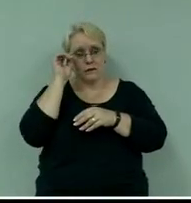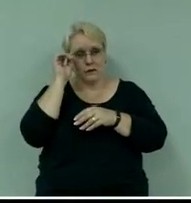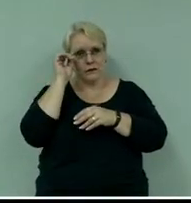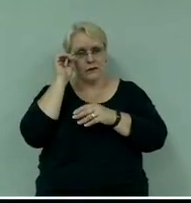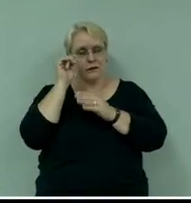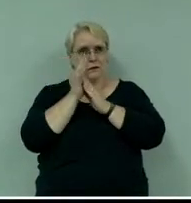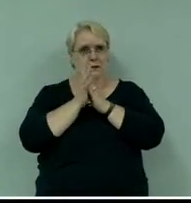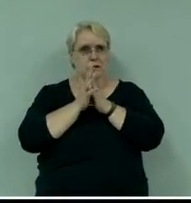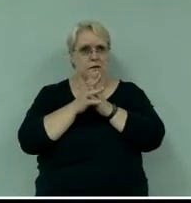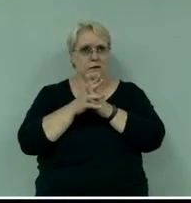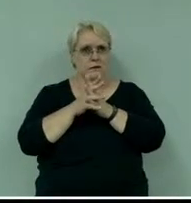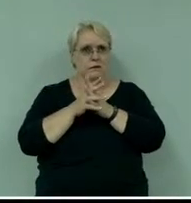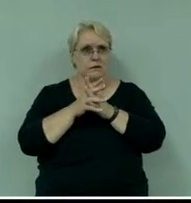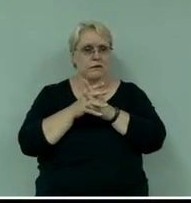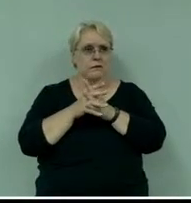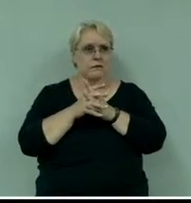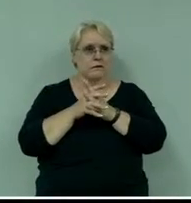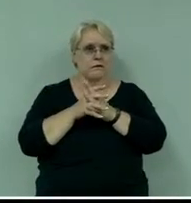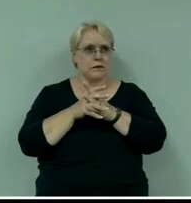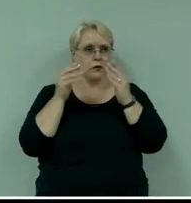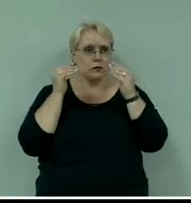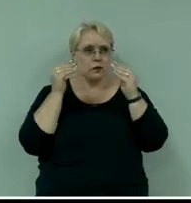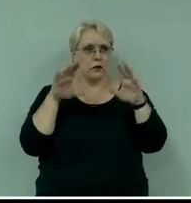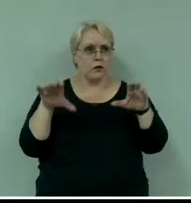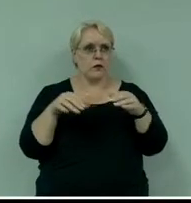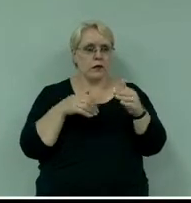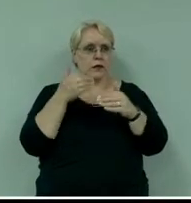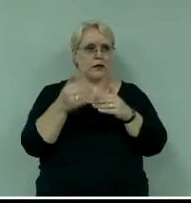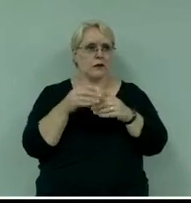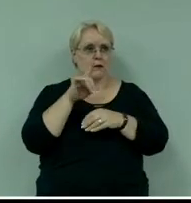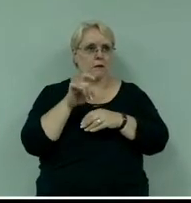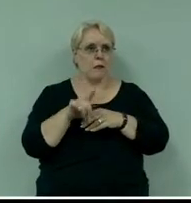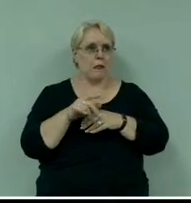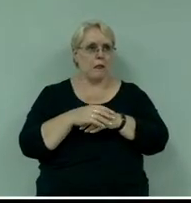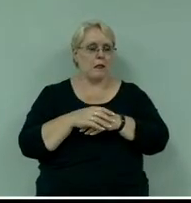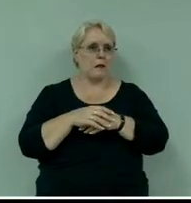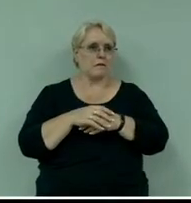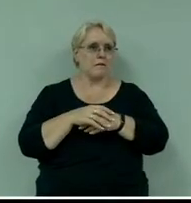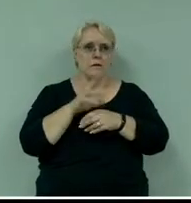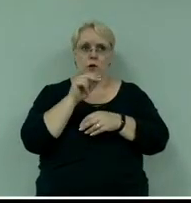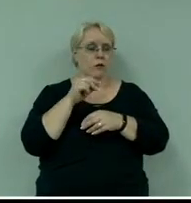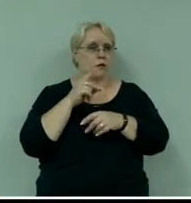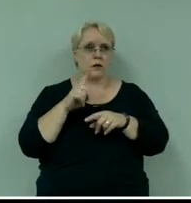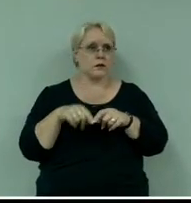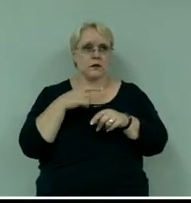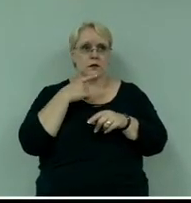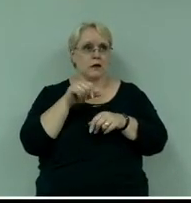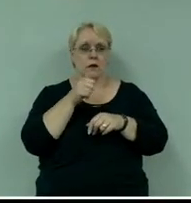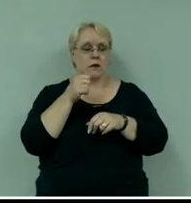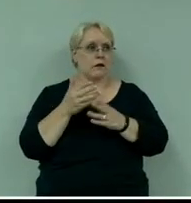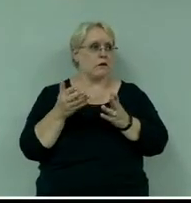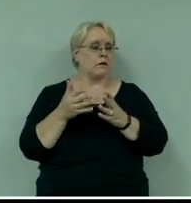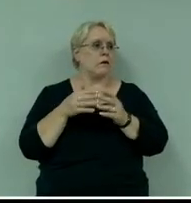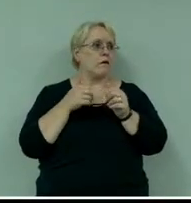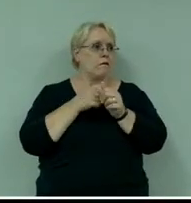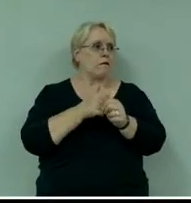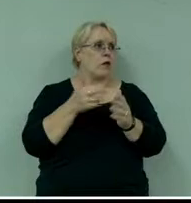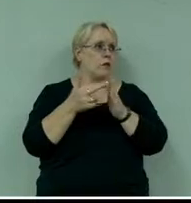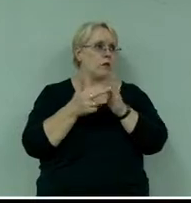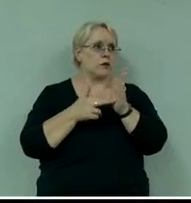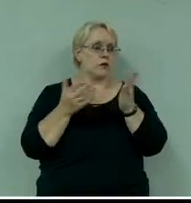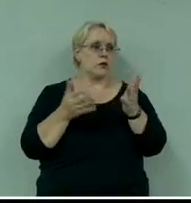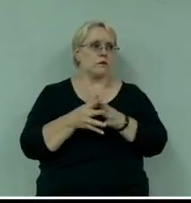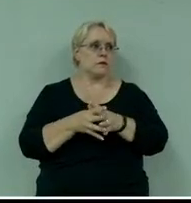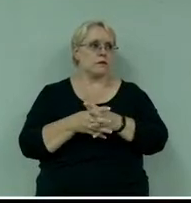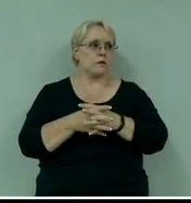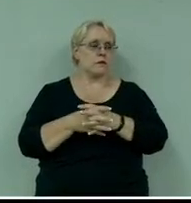to the people that follow the rules. So let's go ahead and do the next question. No. We follow the rules here, sir.